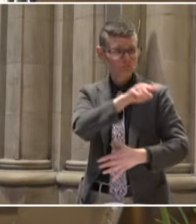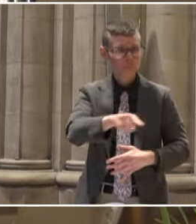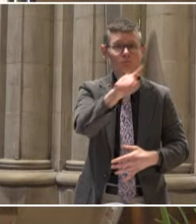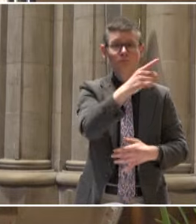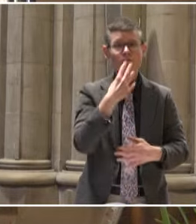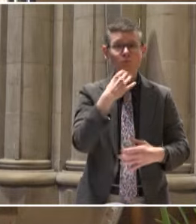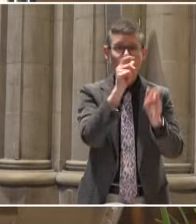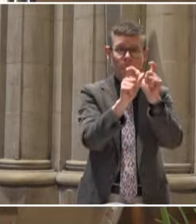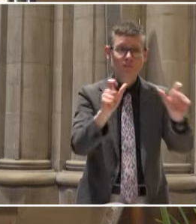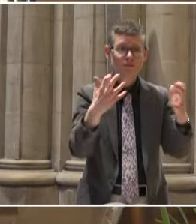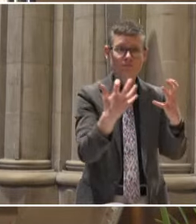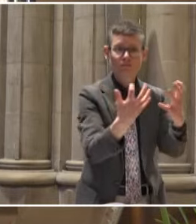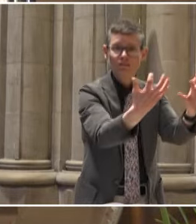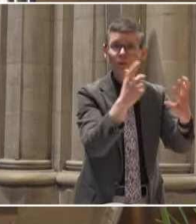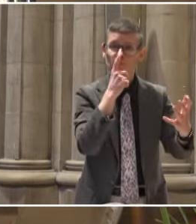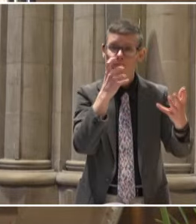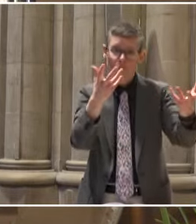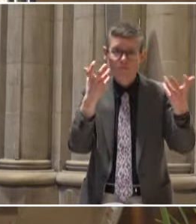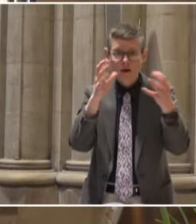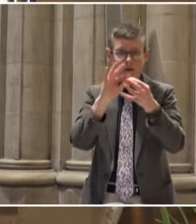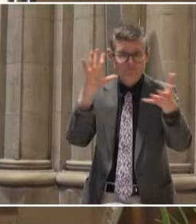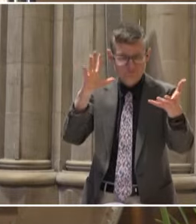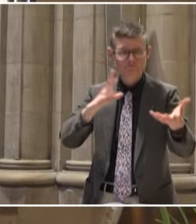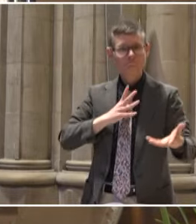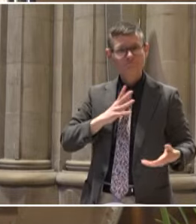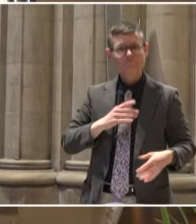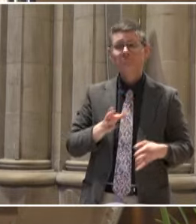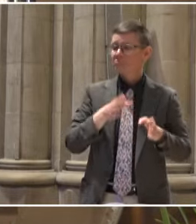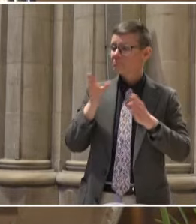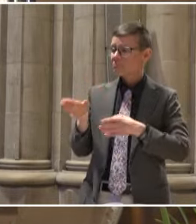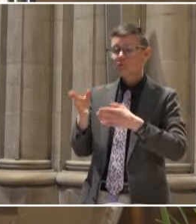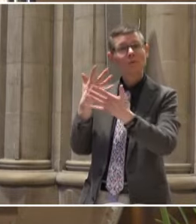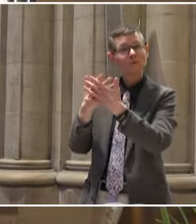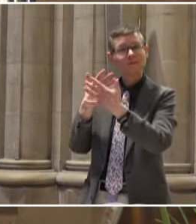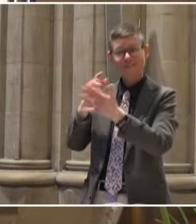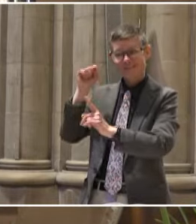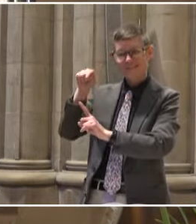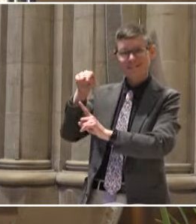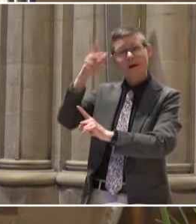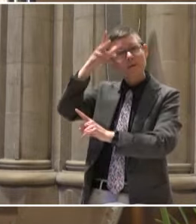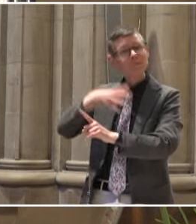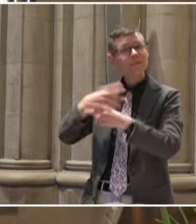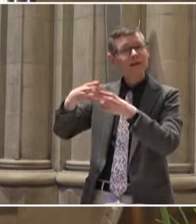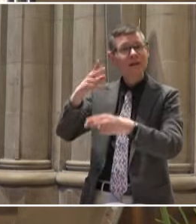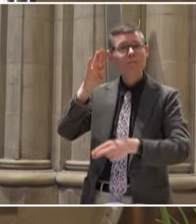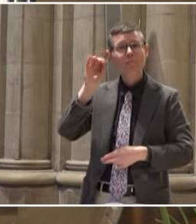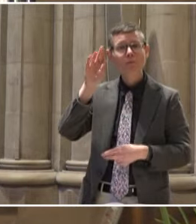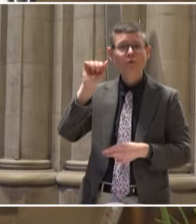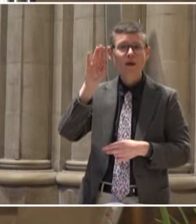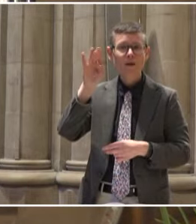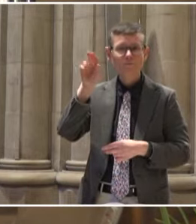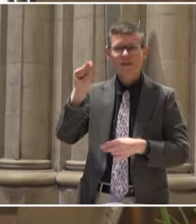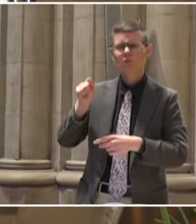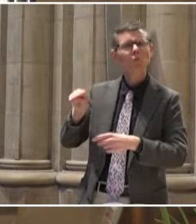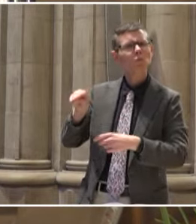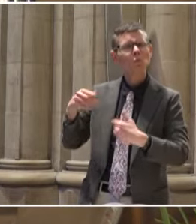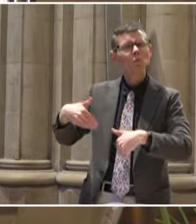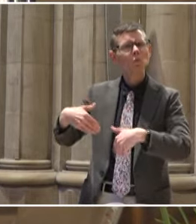asked. Now, a man called Barabbas was in prison with the rebels who had committed murder during